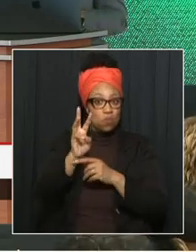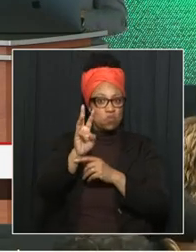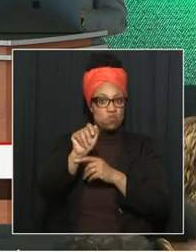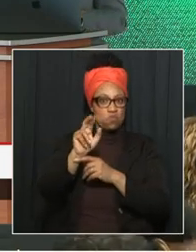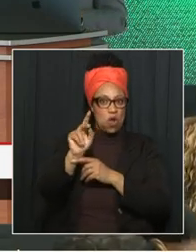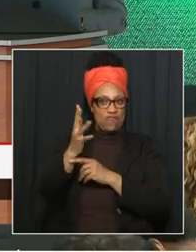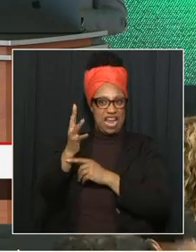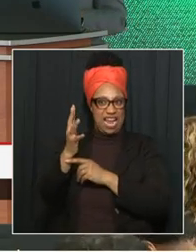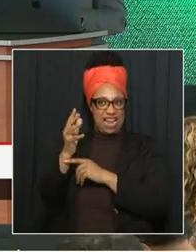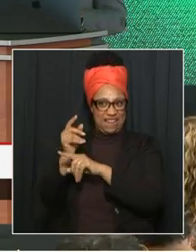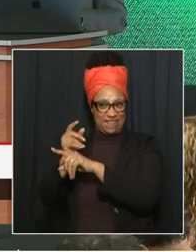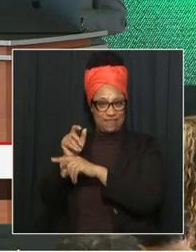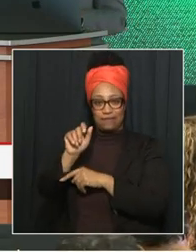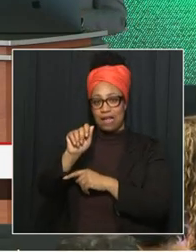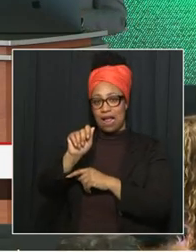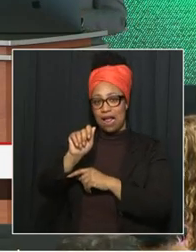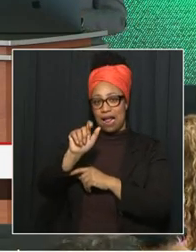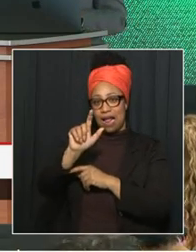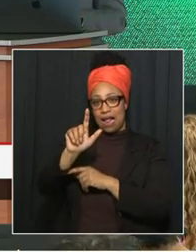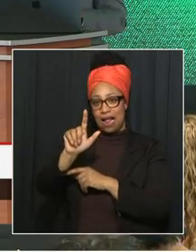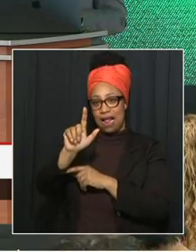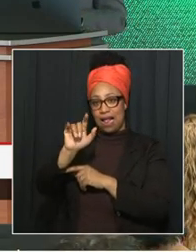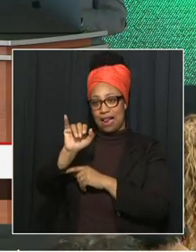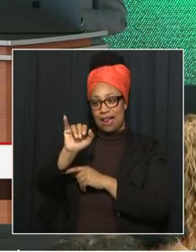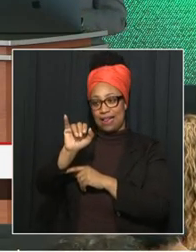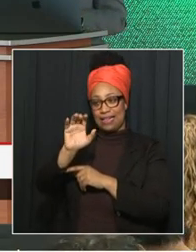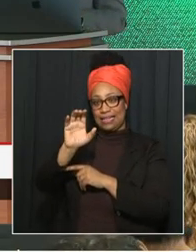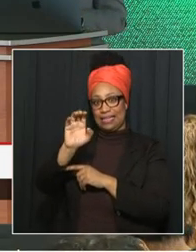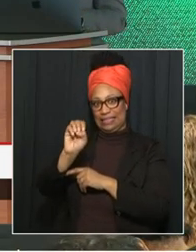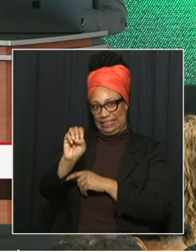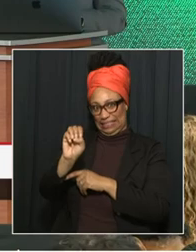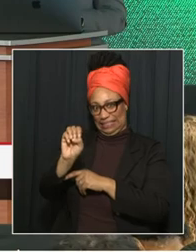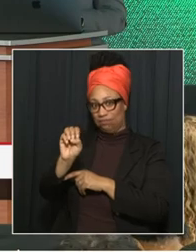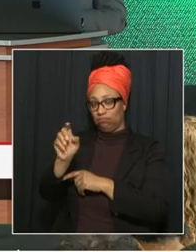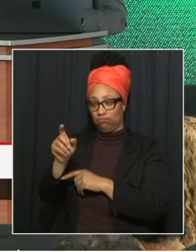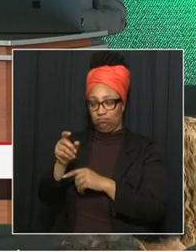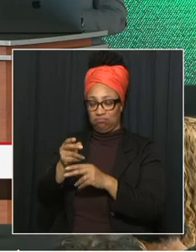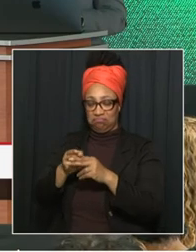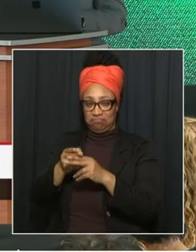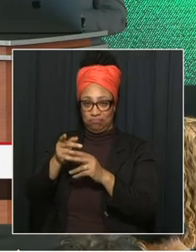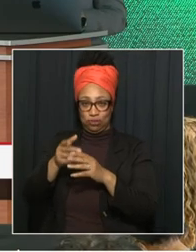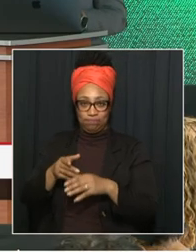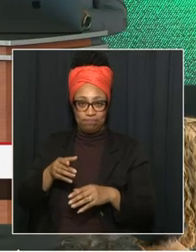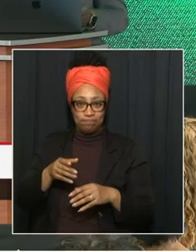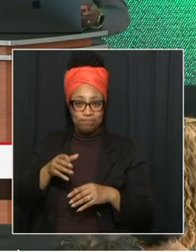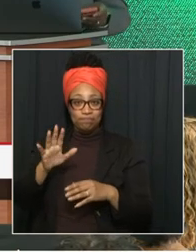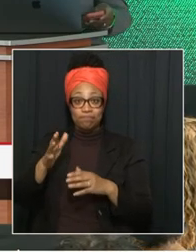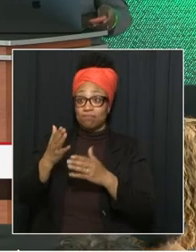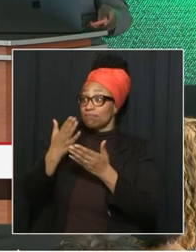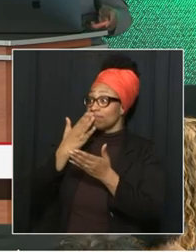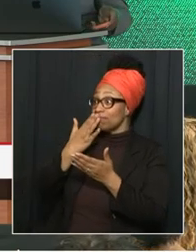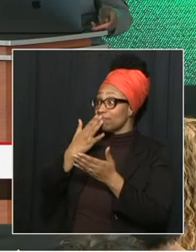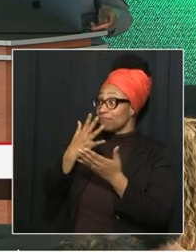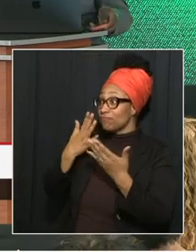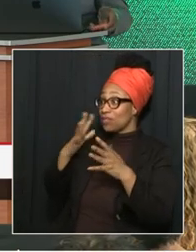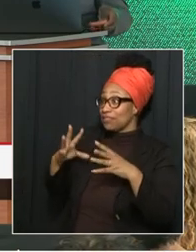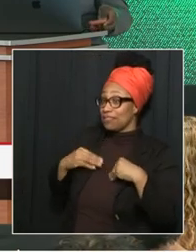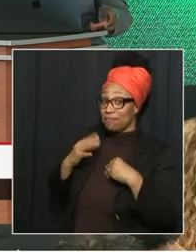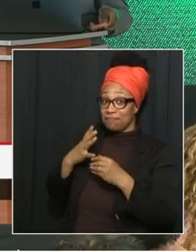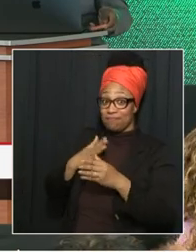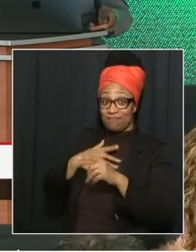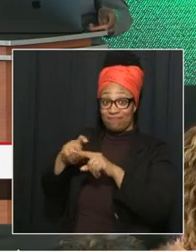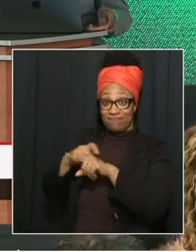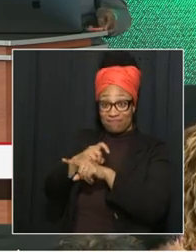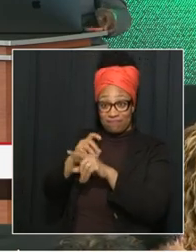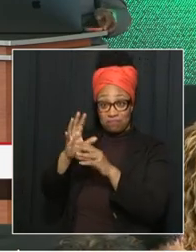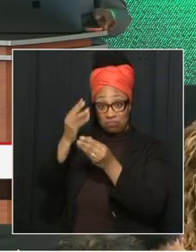provided. I just want to say first and foremost, I am taking full advantage of all